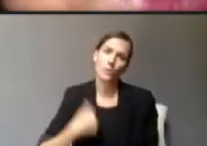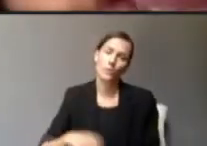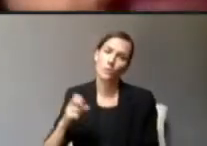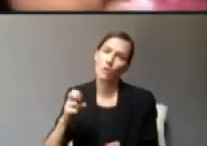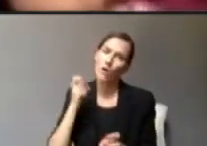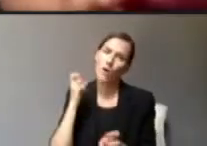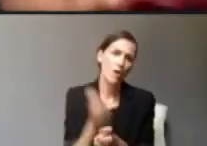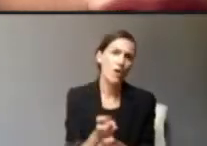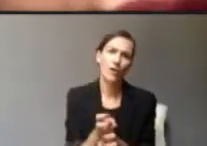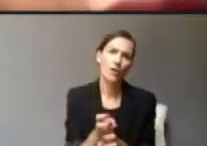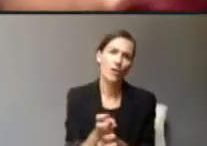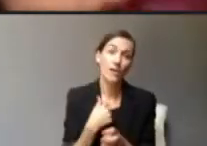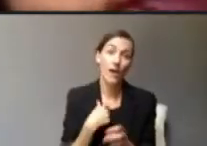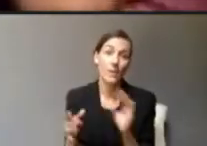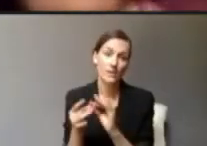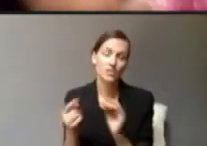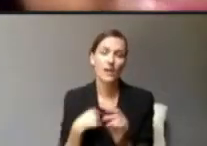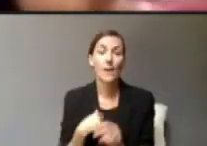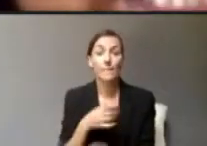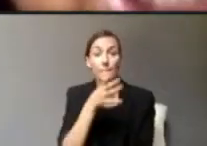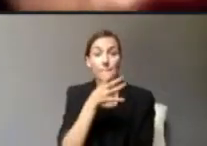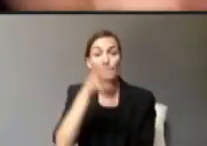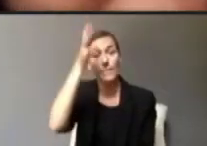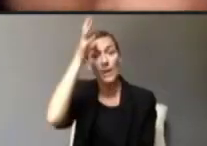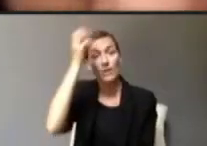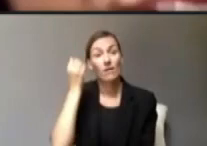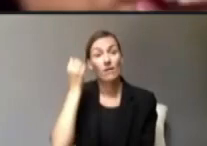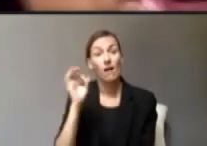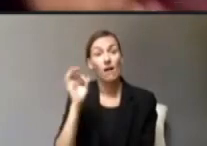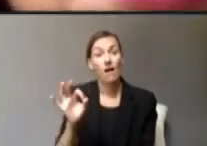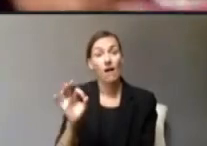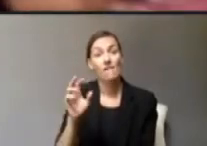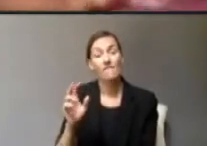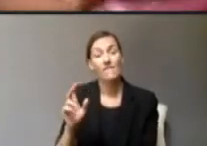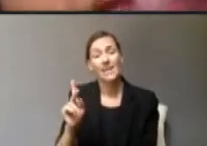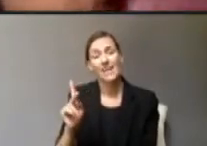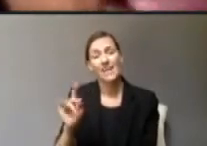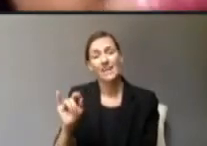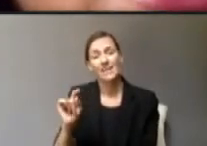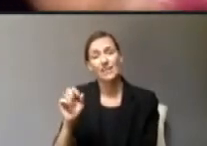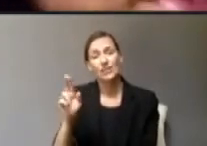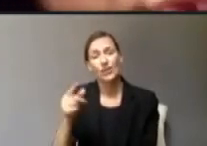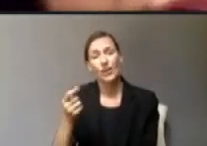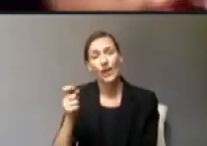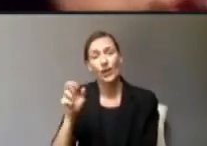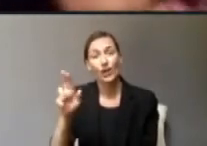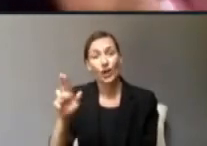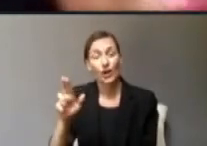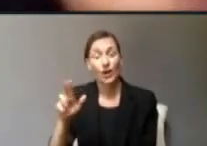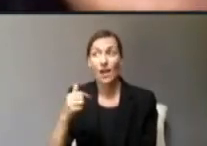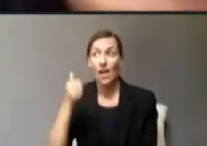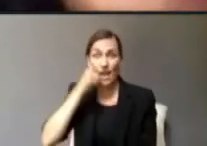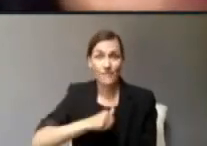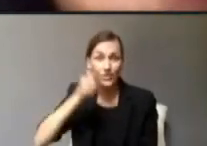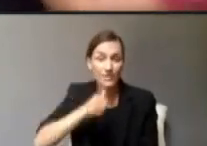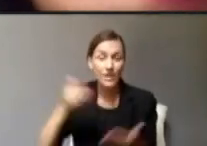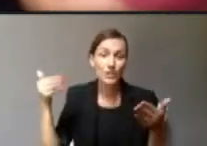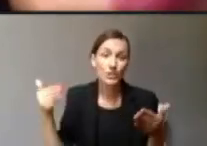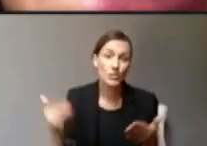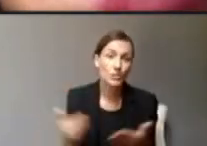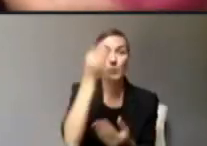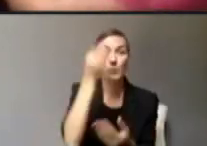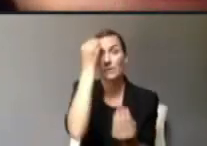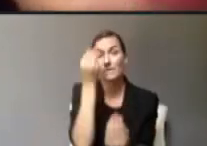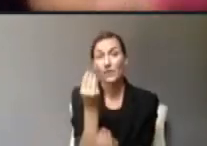mentioned last week, I'm the parent of a rising kindergartner. And so every day I feel like I have new information. And, even